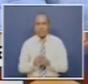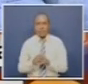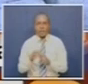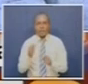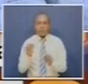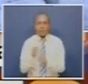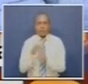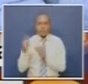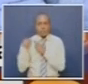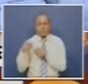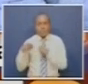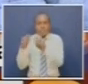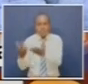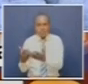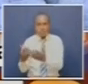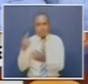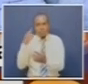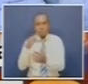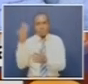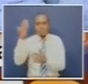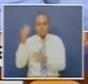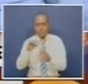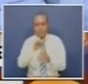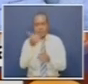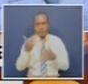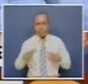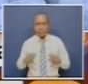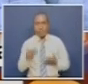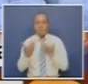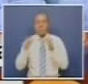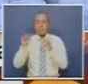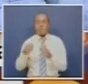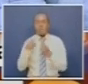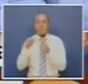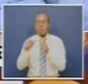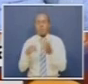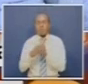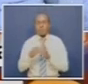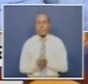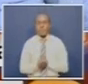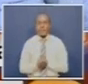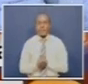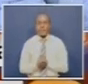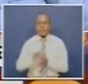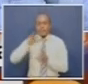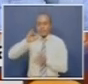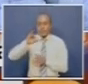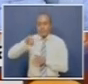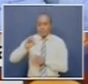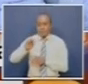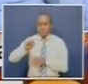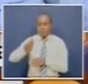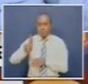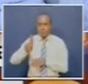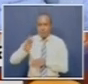account for the words that were spoken by other MPs, but they were with you. Maybe you can talk about this because they're Wiper MPs. Jomvu MP Buddy Twalib, and